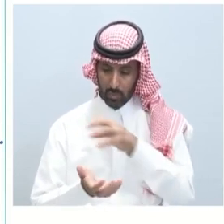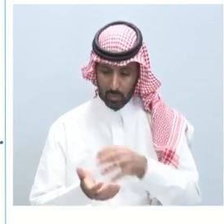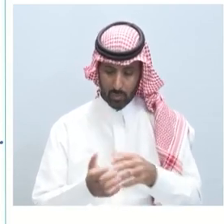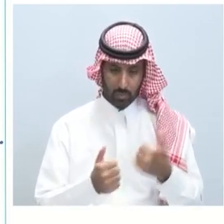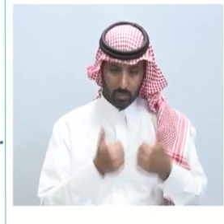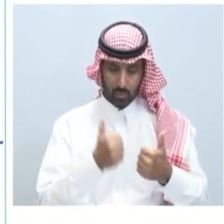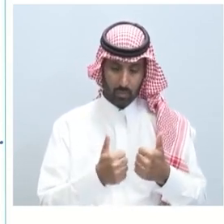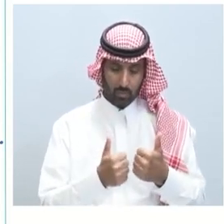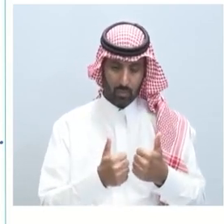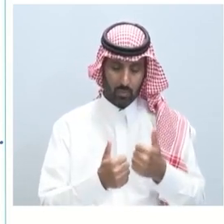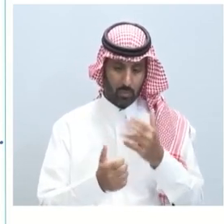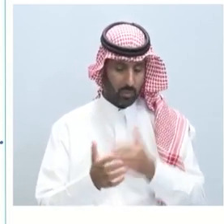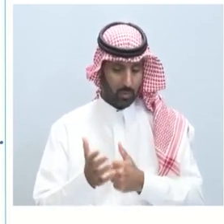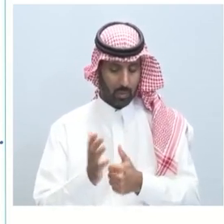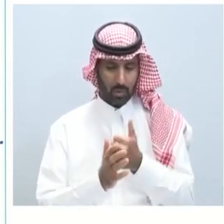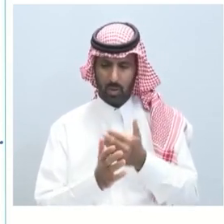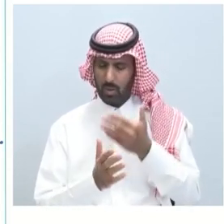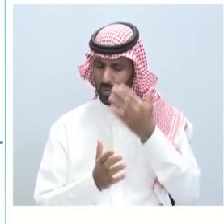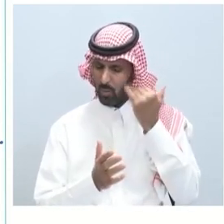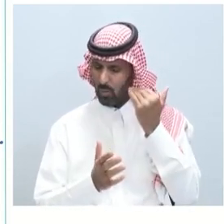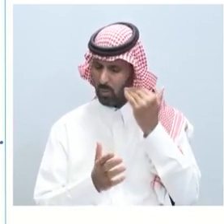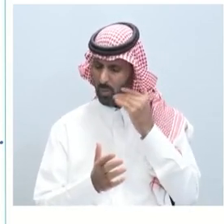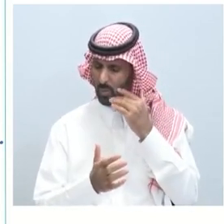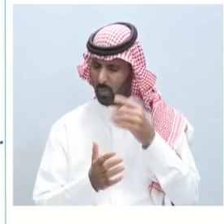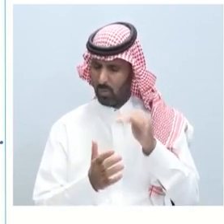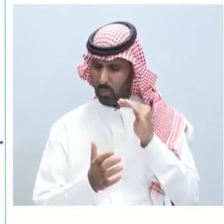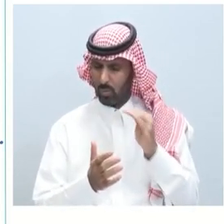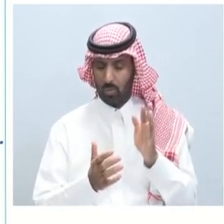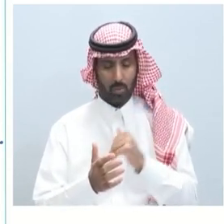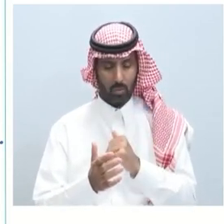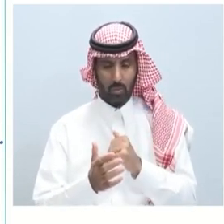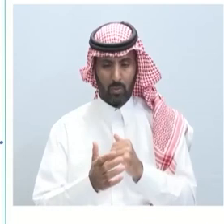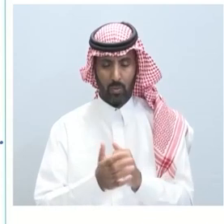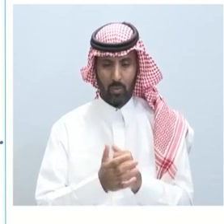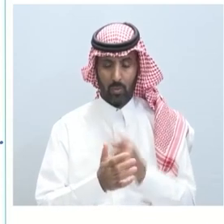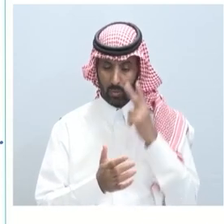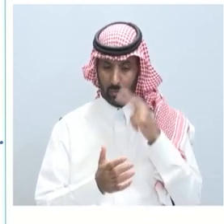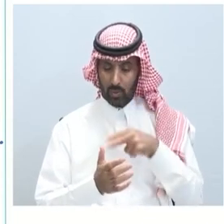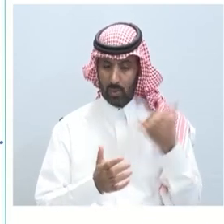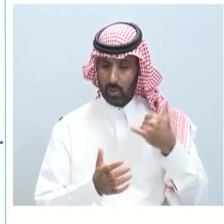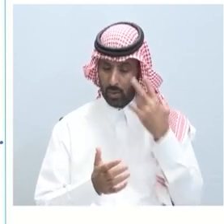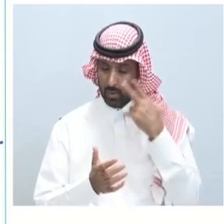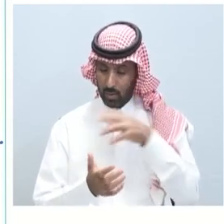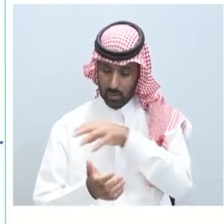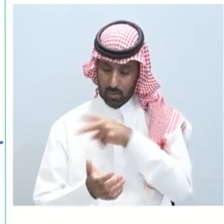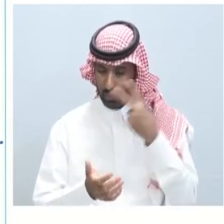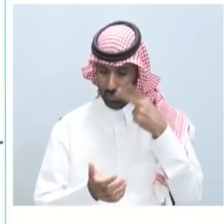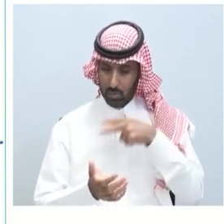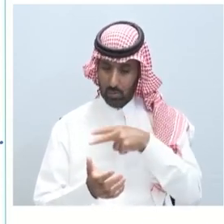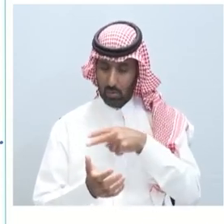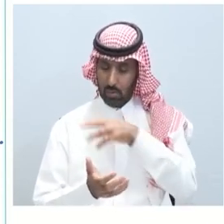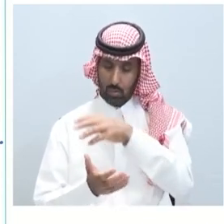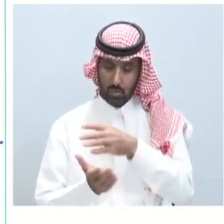test because he can't remember the answer. So, he is considering cheating on